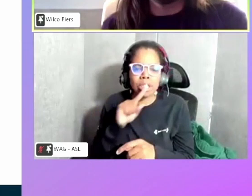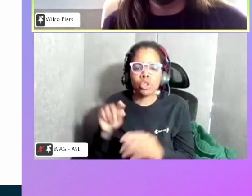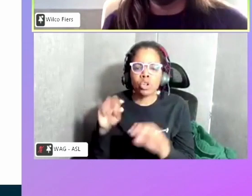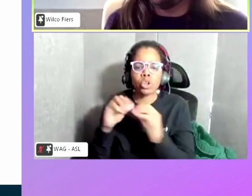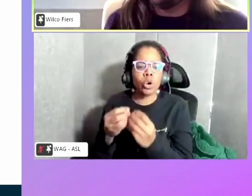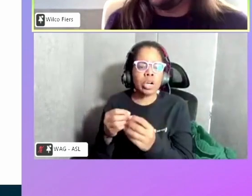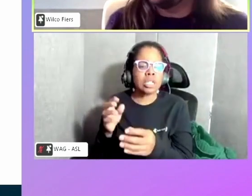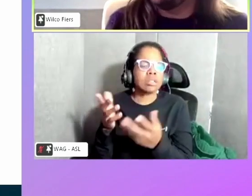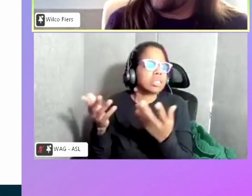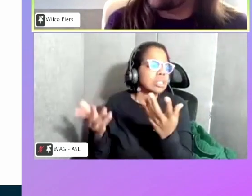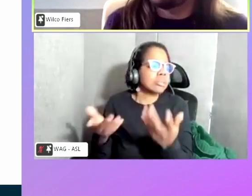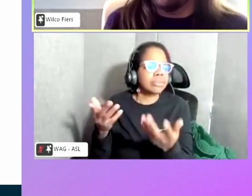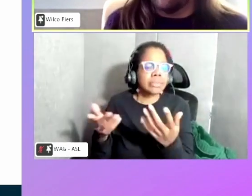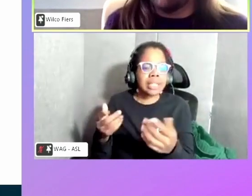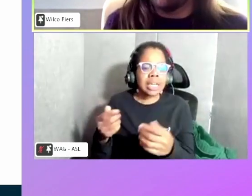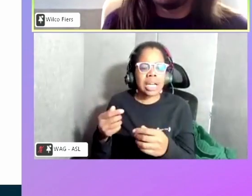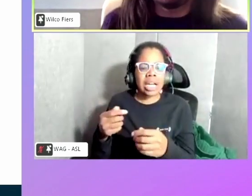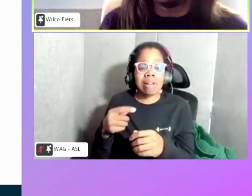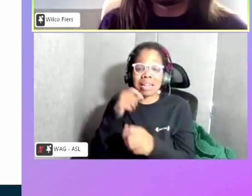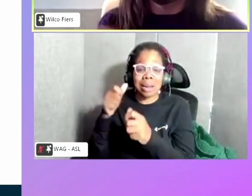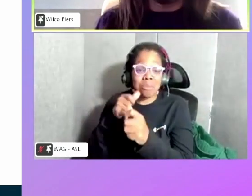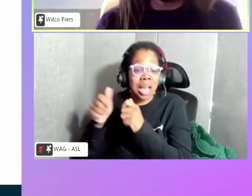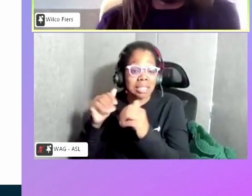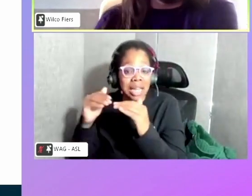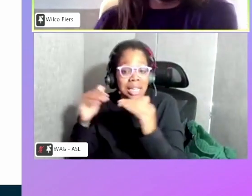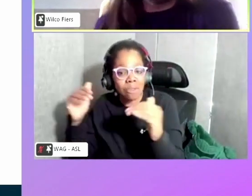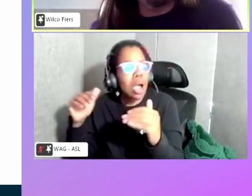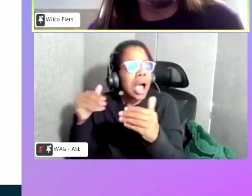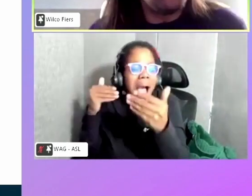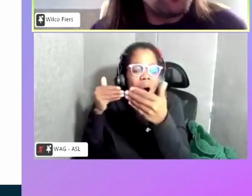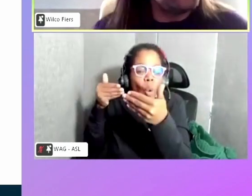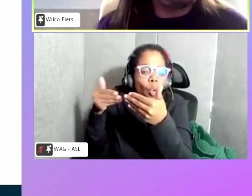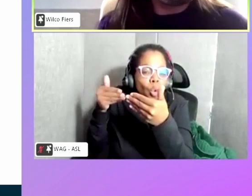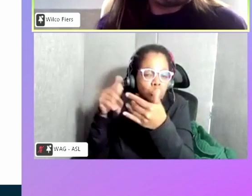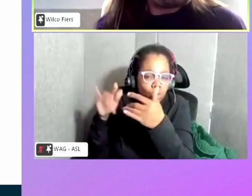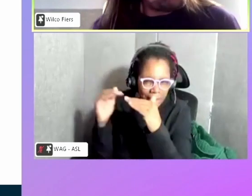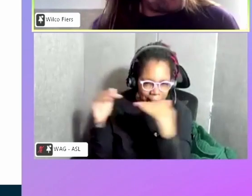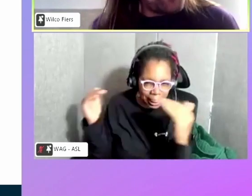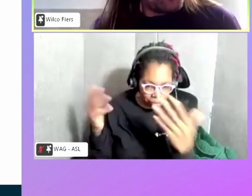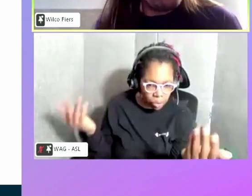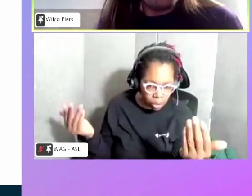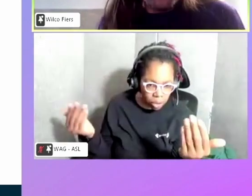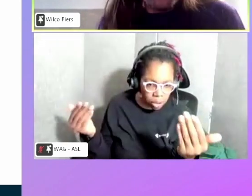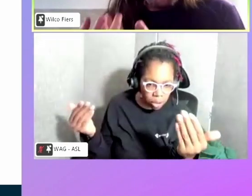I didn't pass the level, it's how close to that level are you?